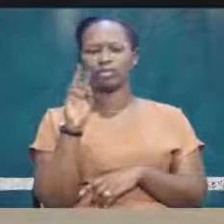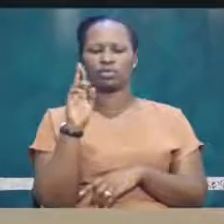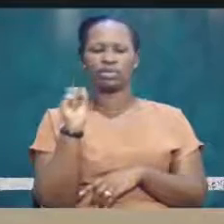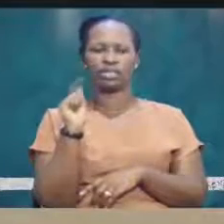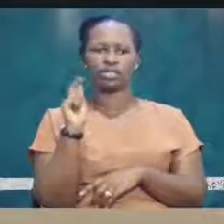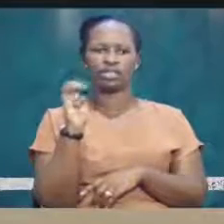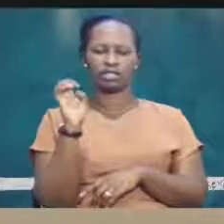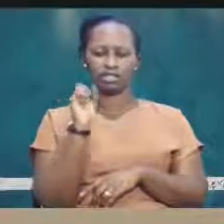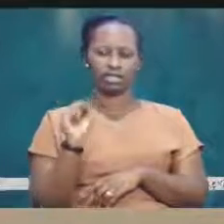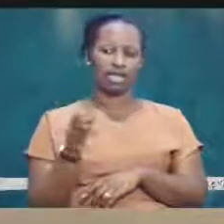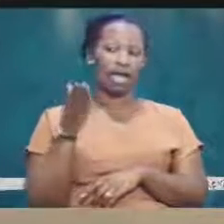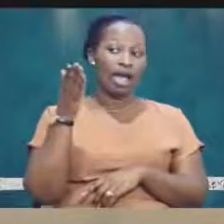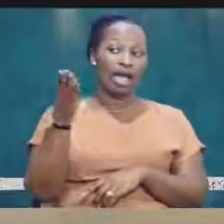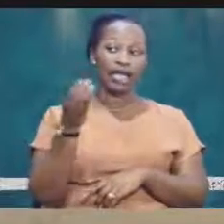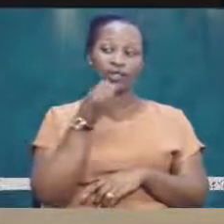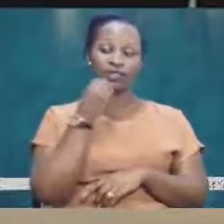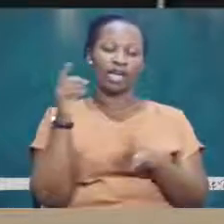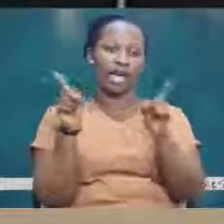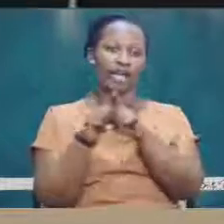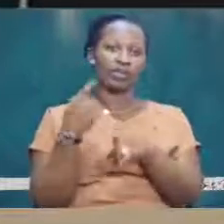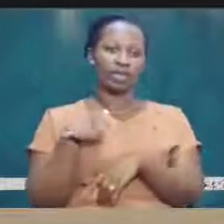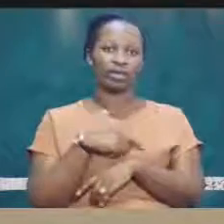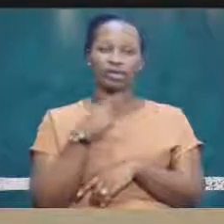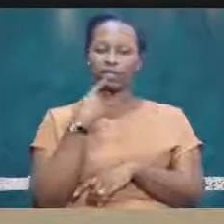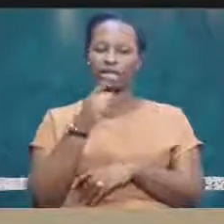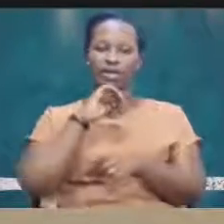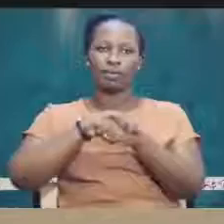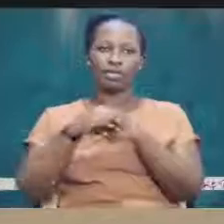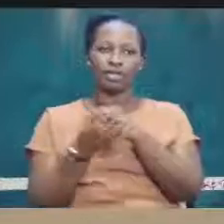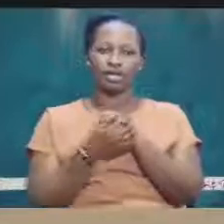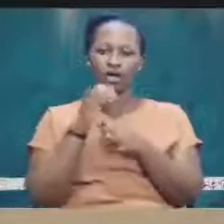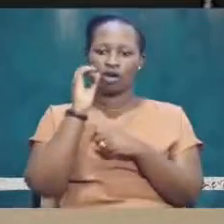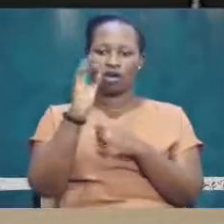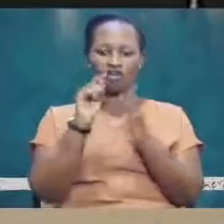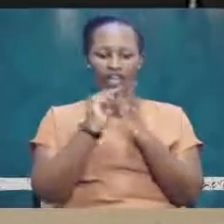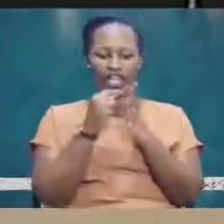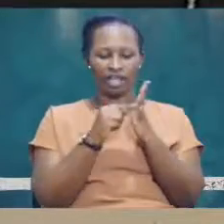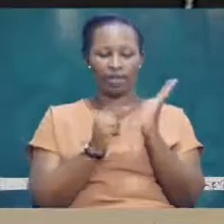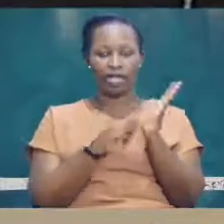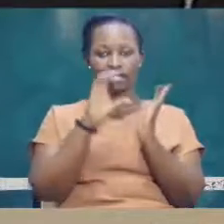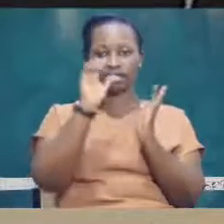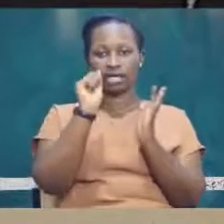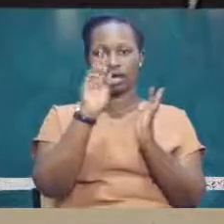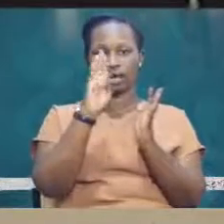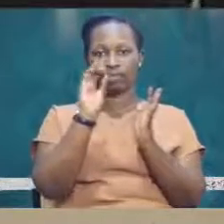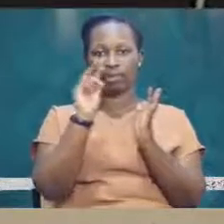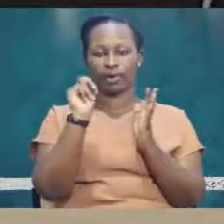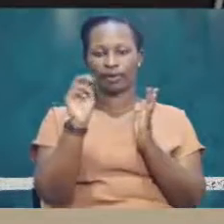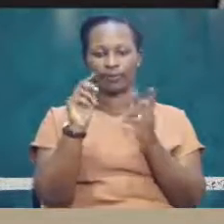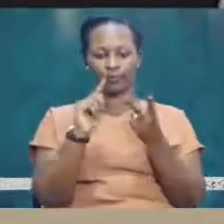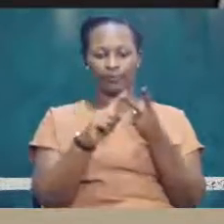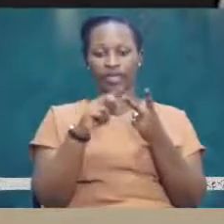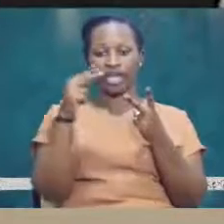carbohydrates are nutrients, as we have said, which are made up of elements carbon, hydrogen,